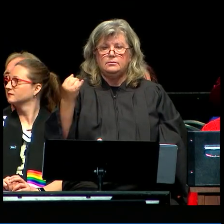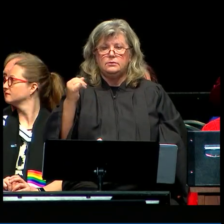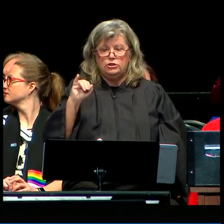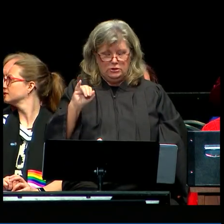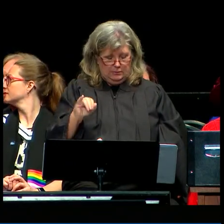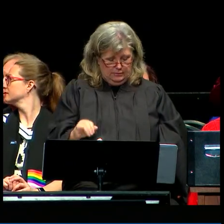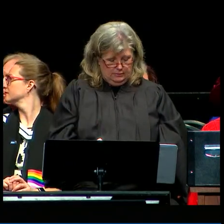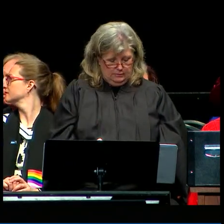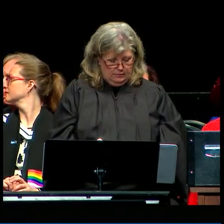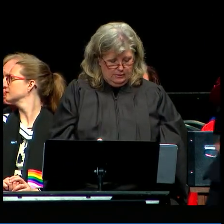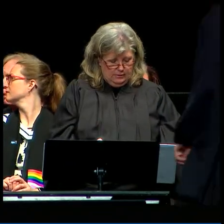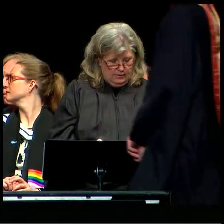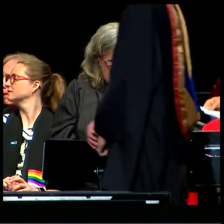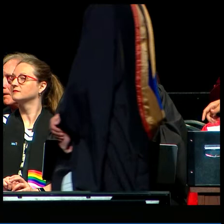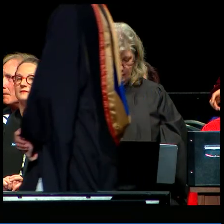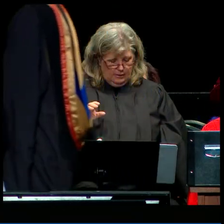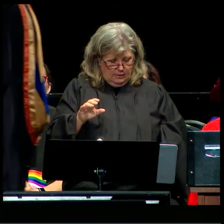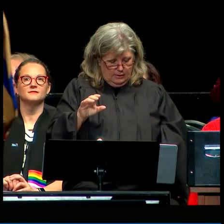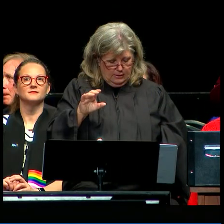Eric Fries.